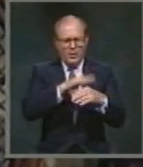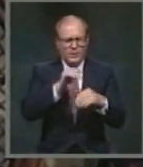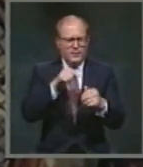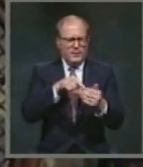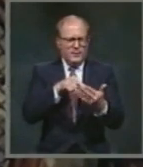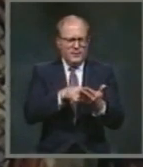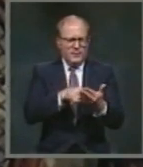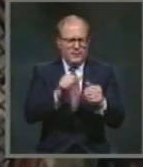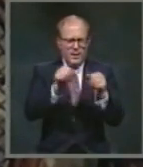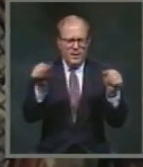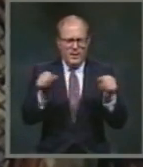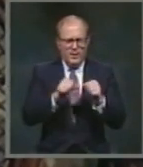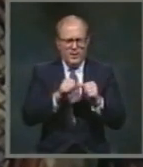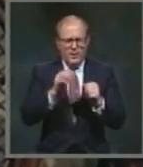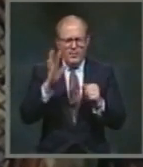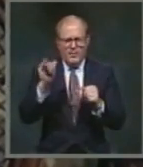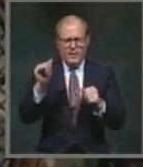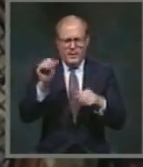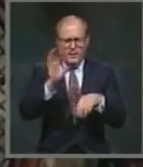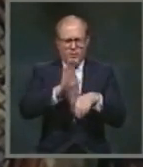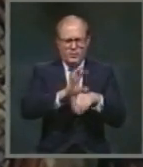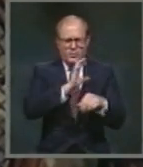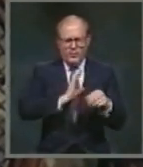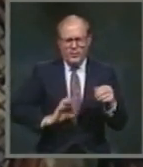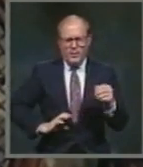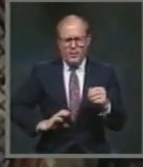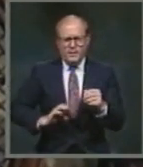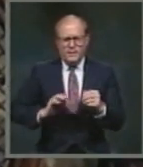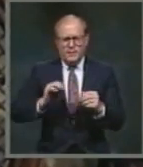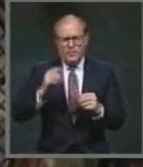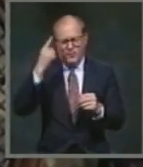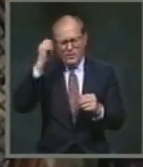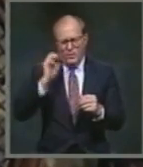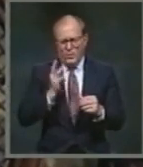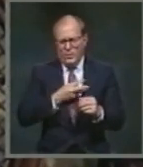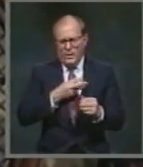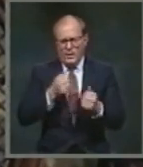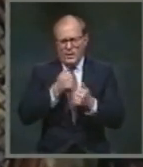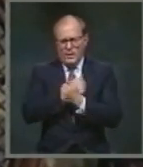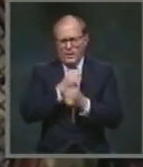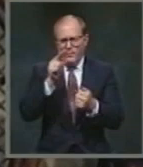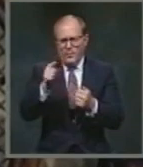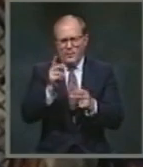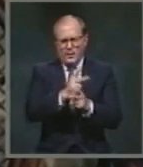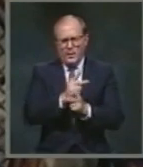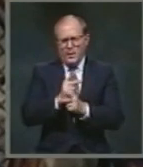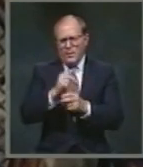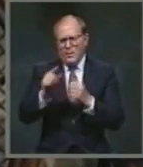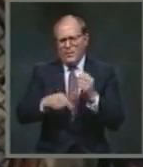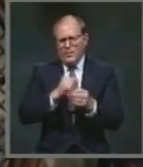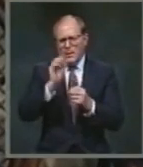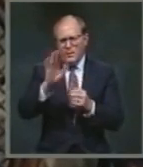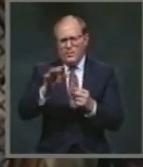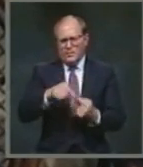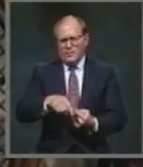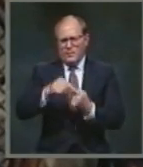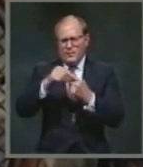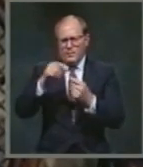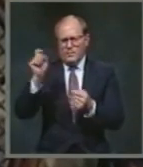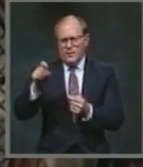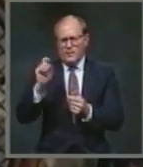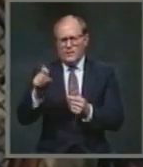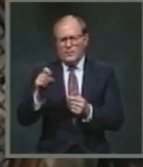locally autonomous Churches of Christ because we love you and care about your special and spiritual